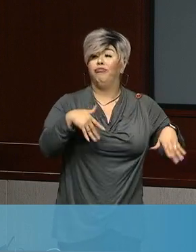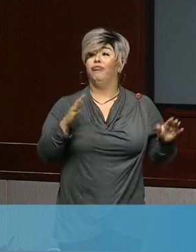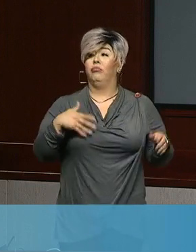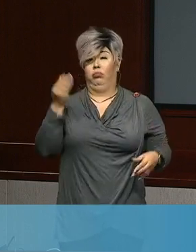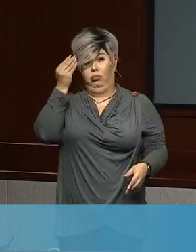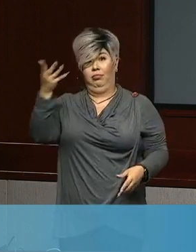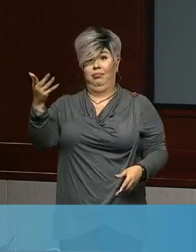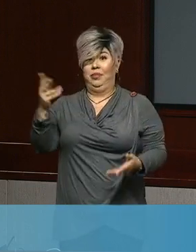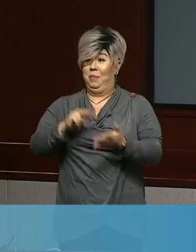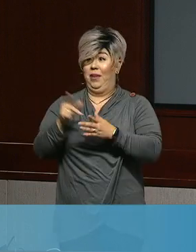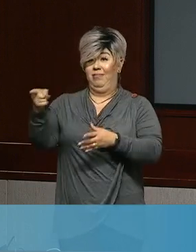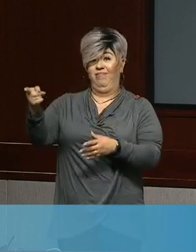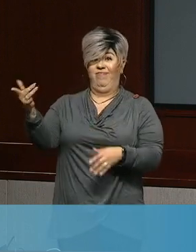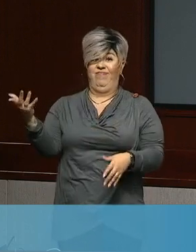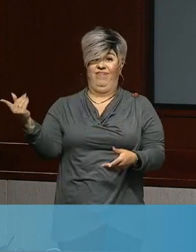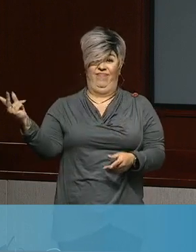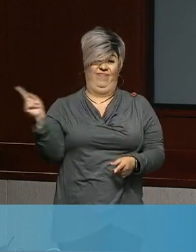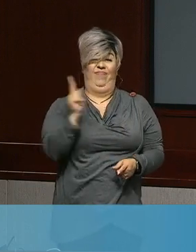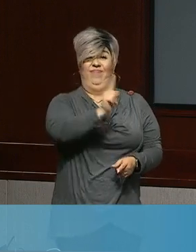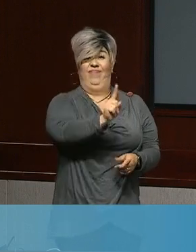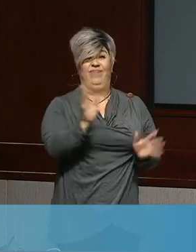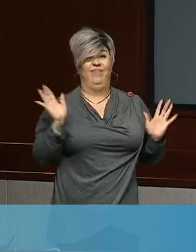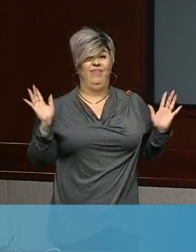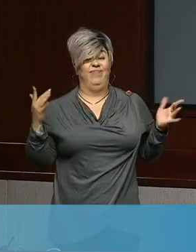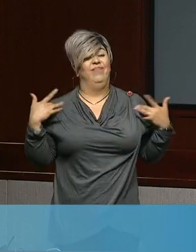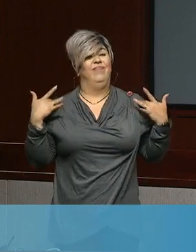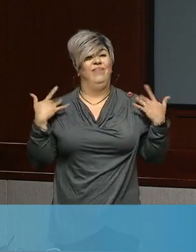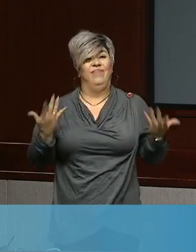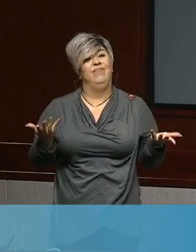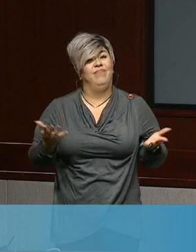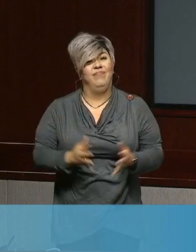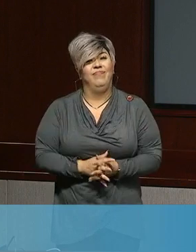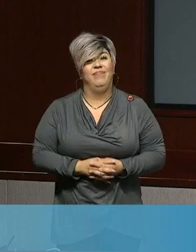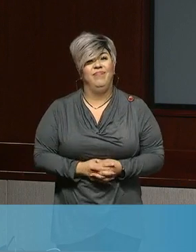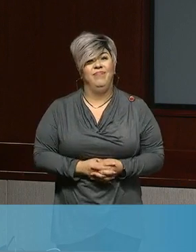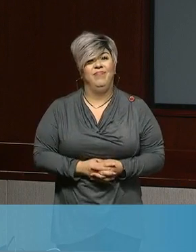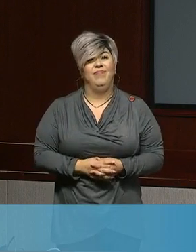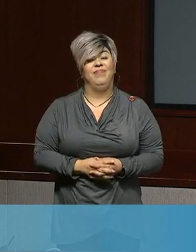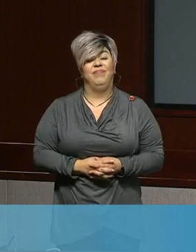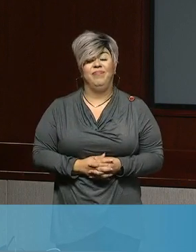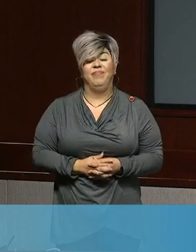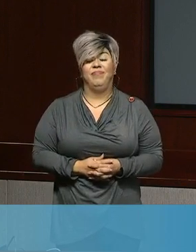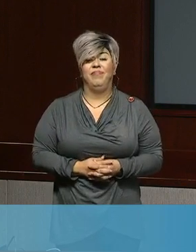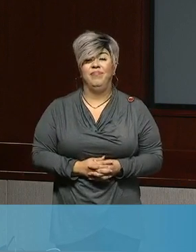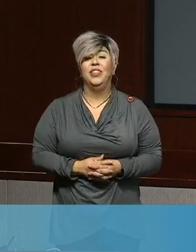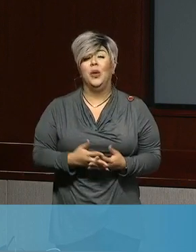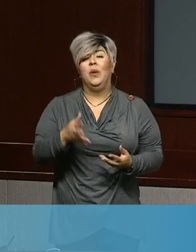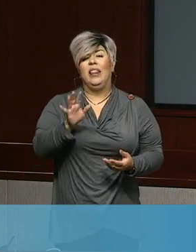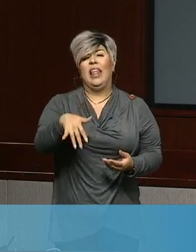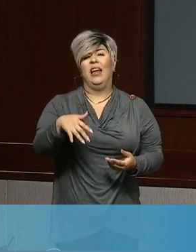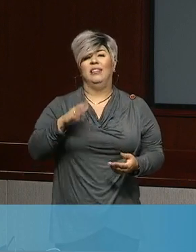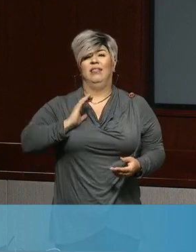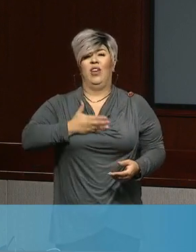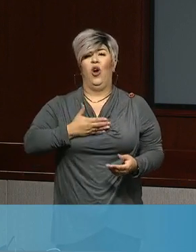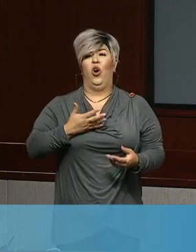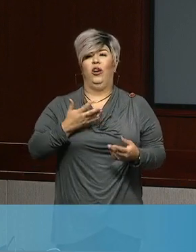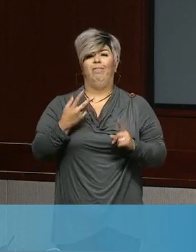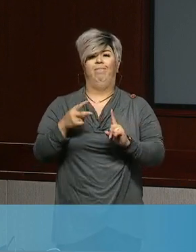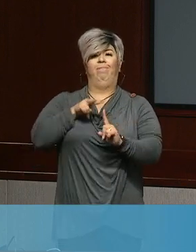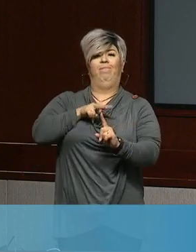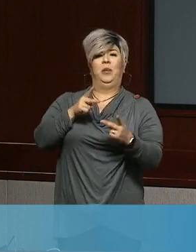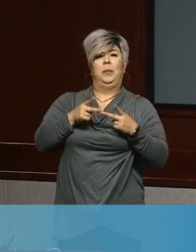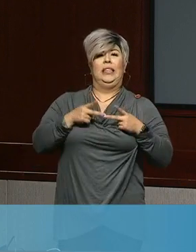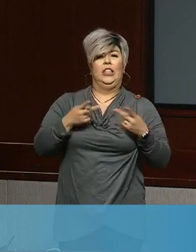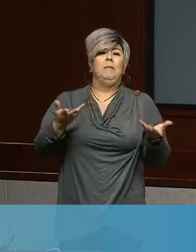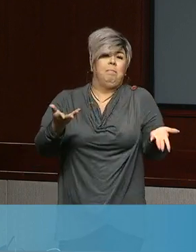aware that a particular business may not be responding. So that's the position we're taking.